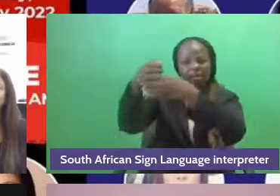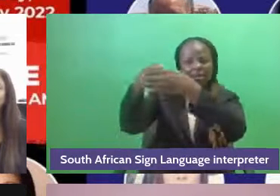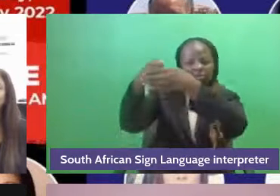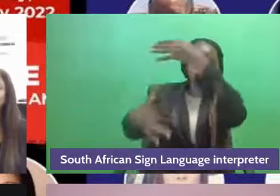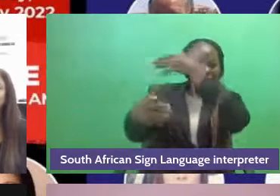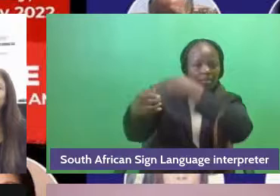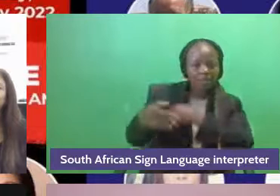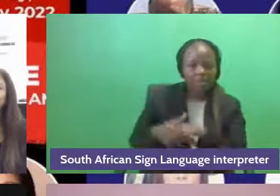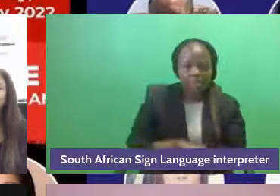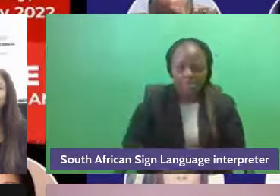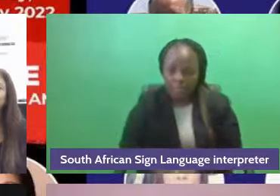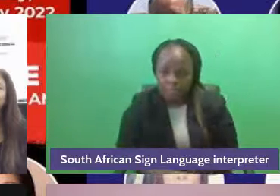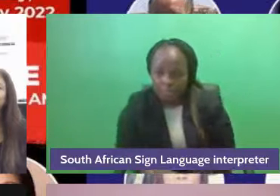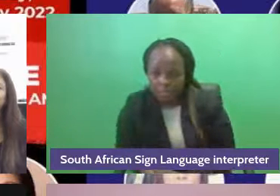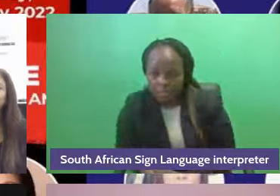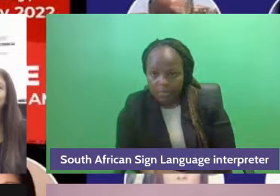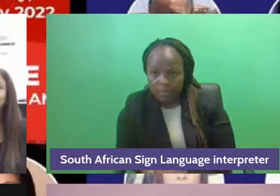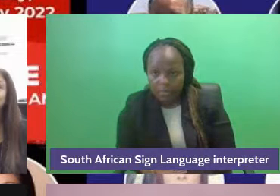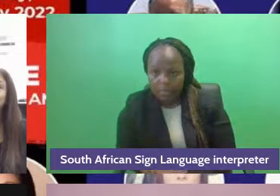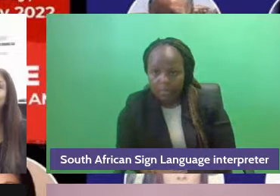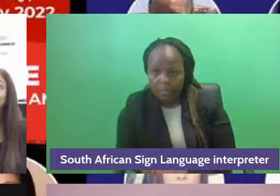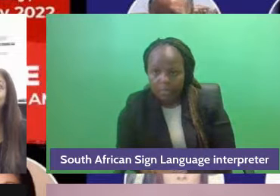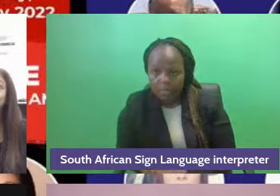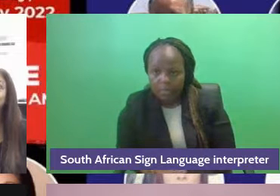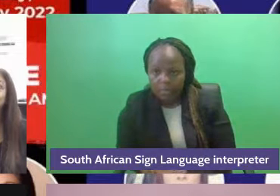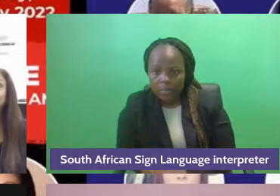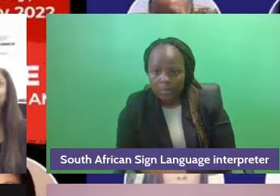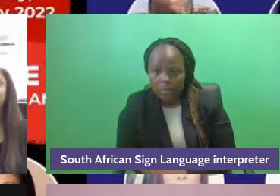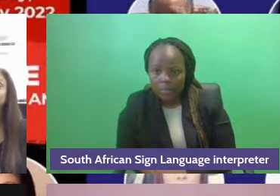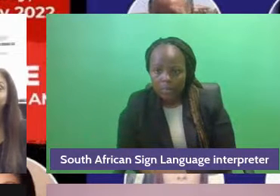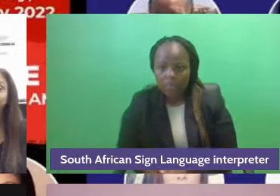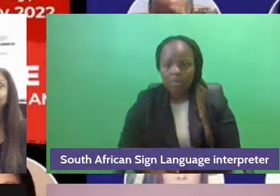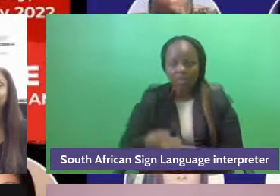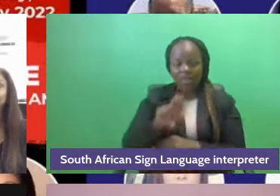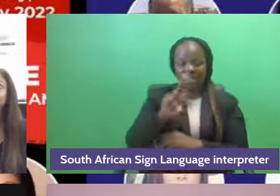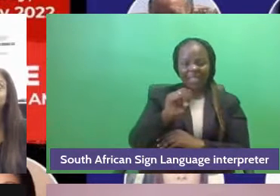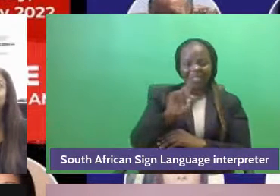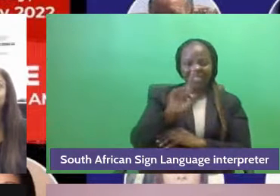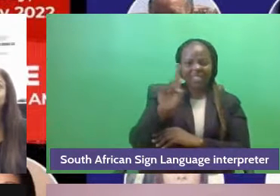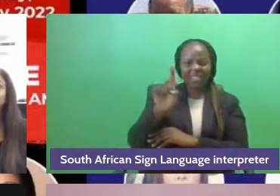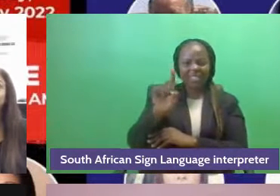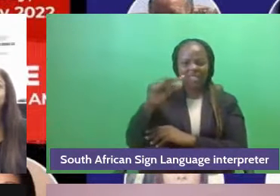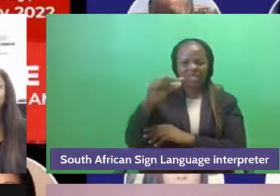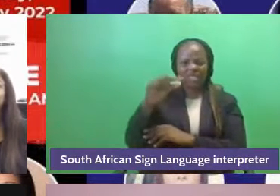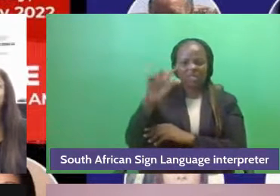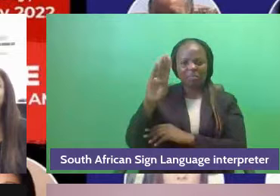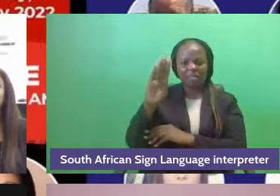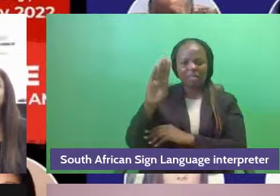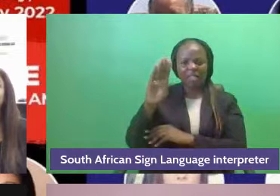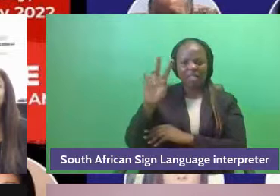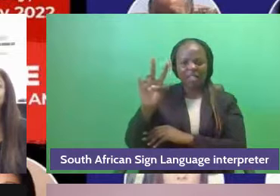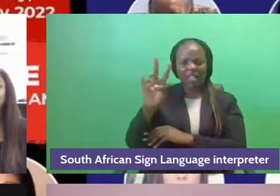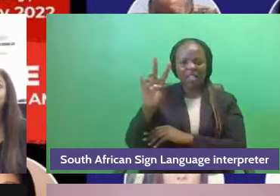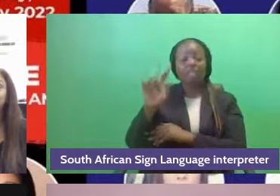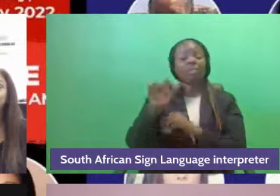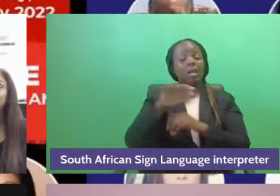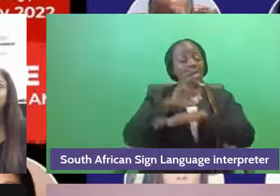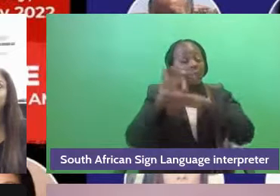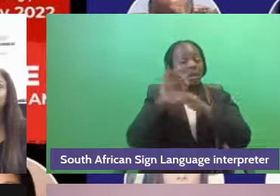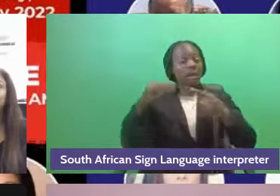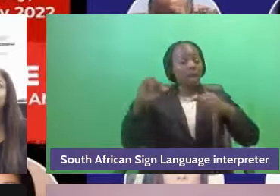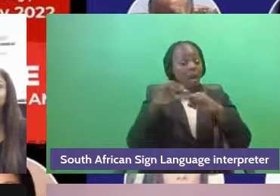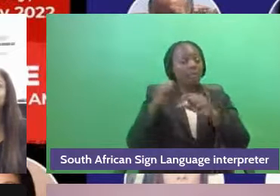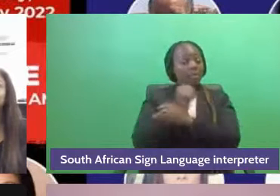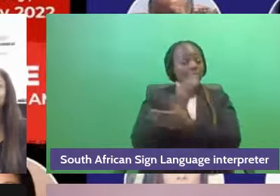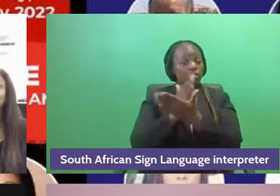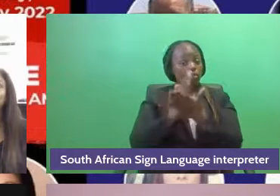from the and GBVF collective, we also have to ensure that our planning is automatic